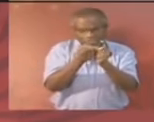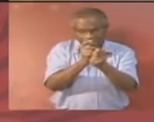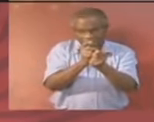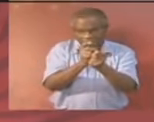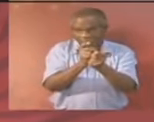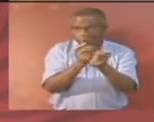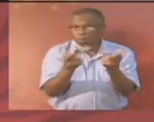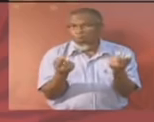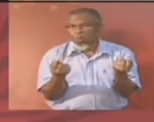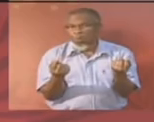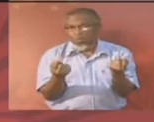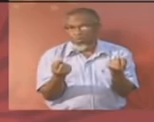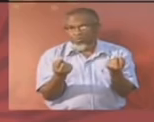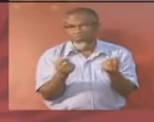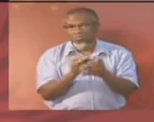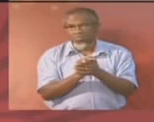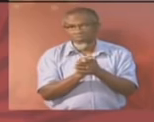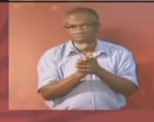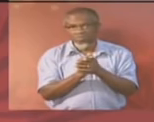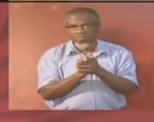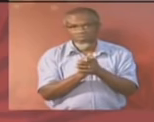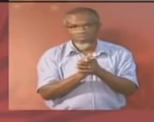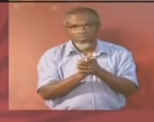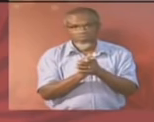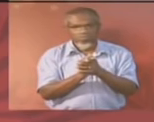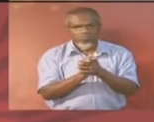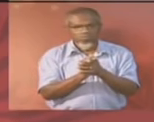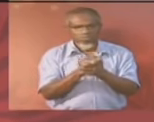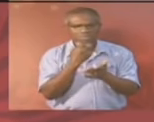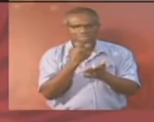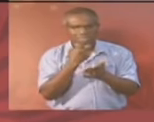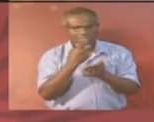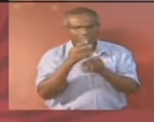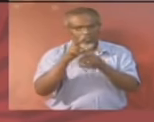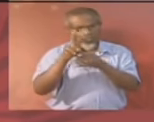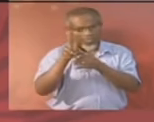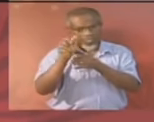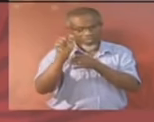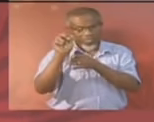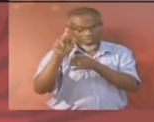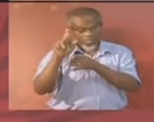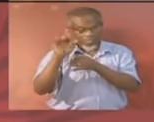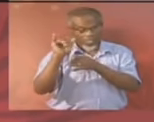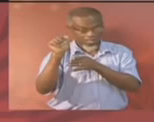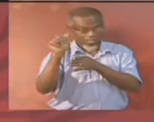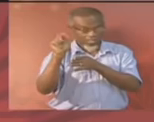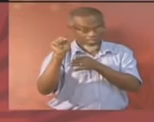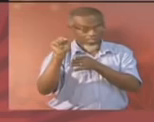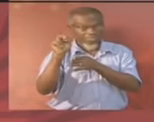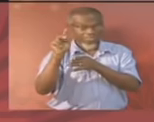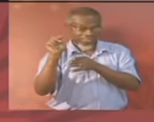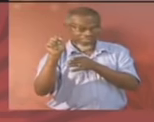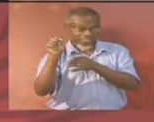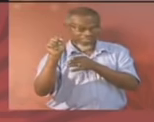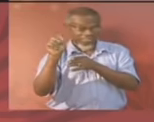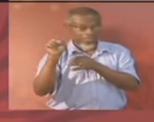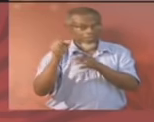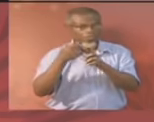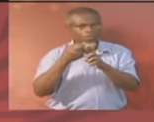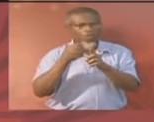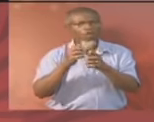as, those lineages are referred to as variants of the original virus. Now, the vast majority of mutations